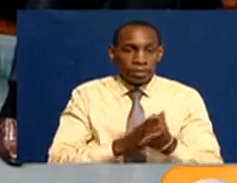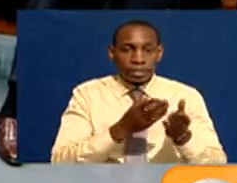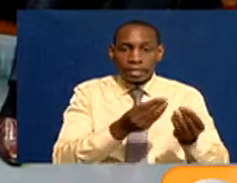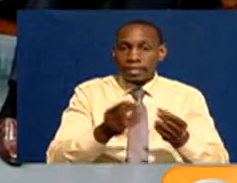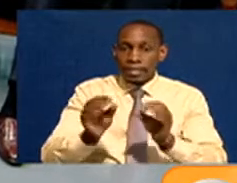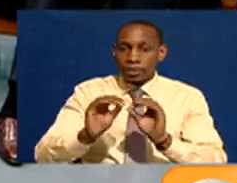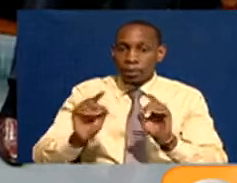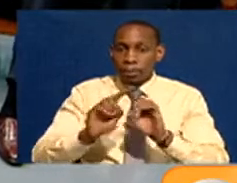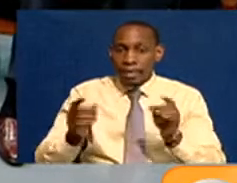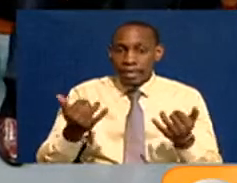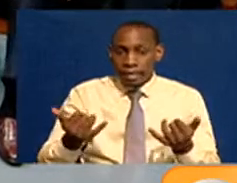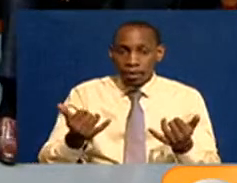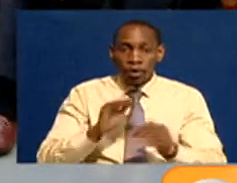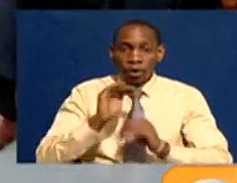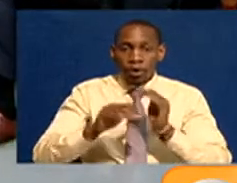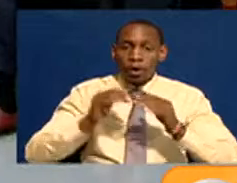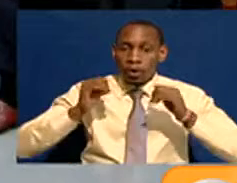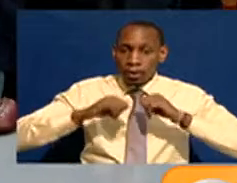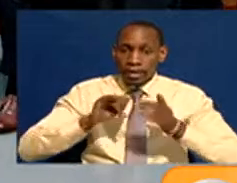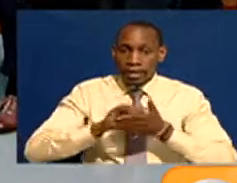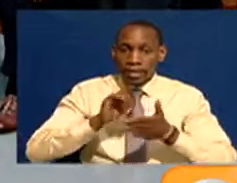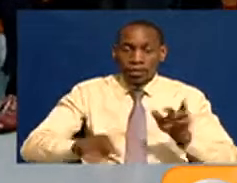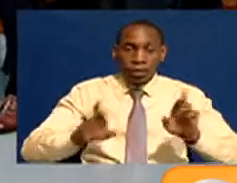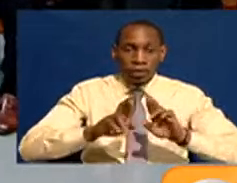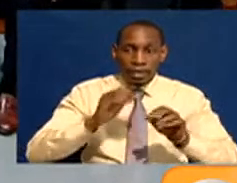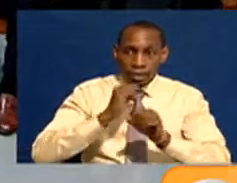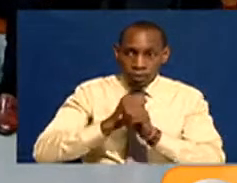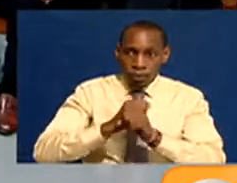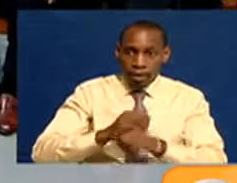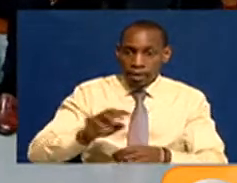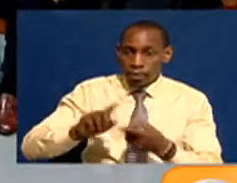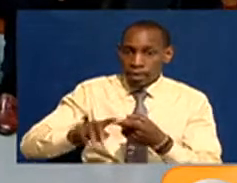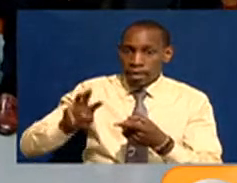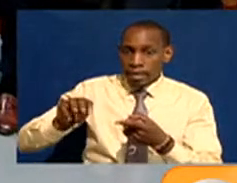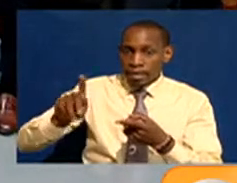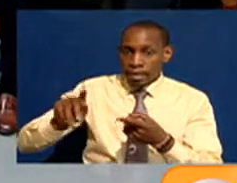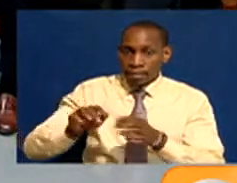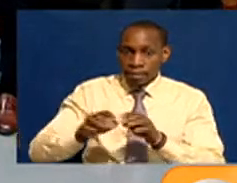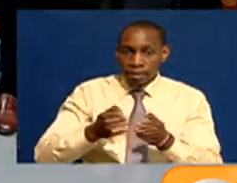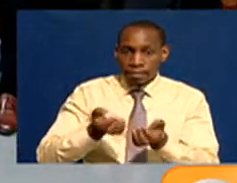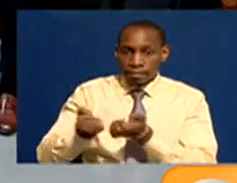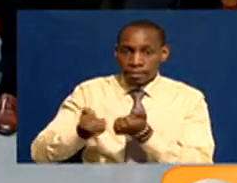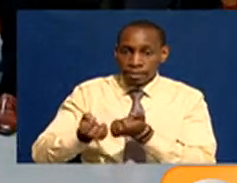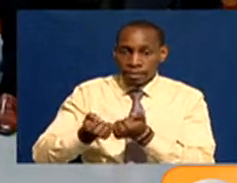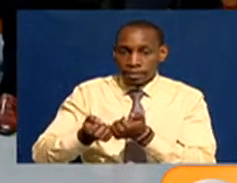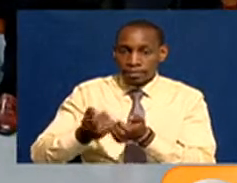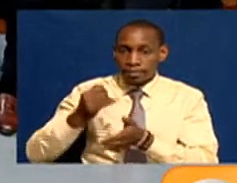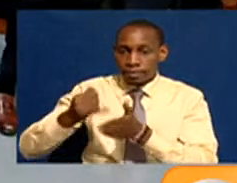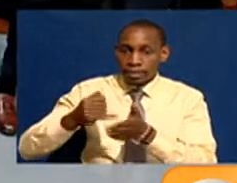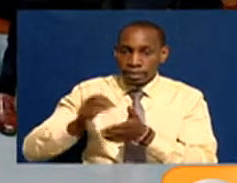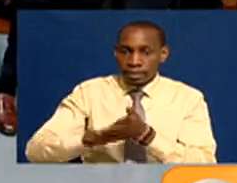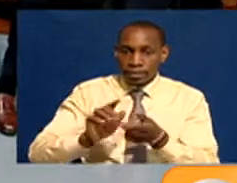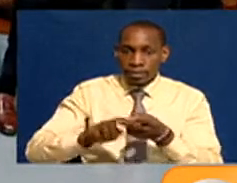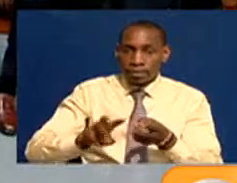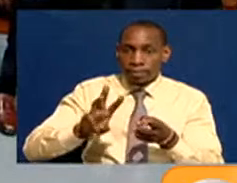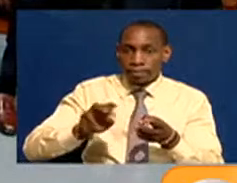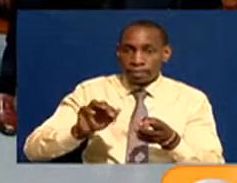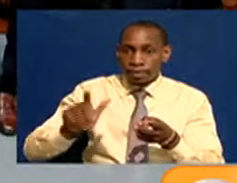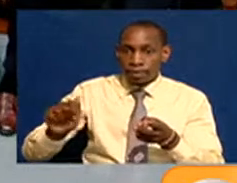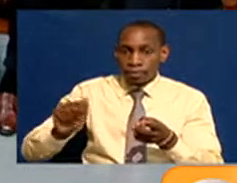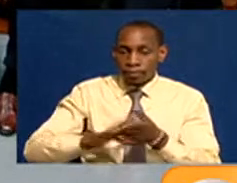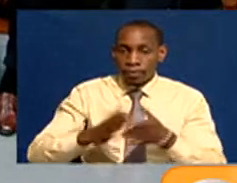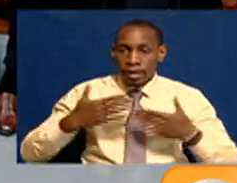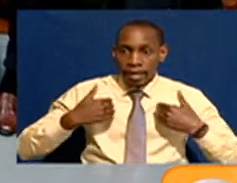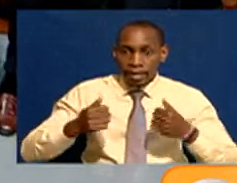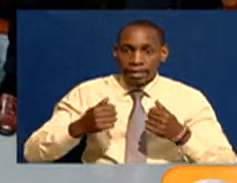but at least they're all admitting they're up to the challenge. Moses Kuria, trade, investment, industry, Nakhumicha Wafula,